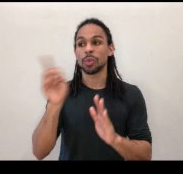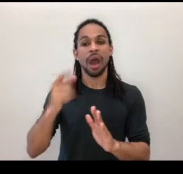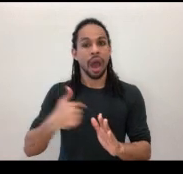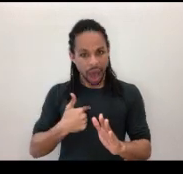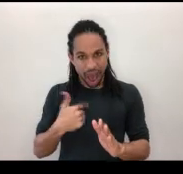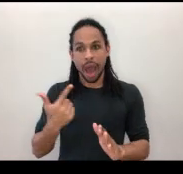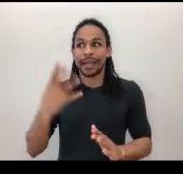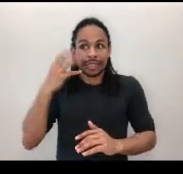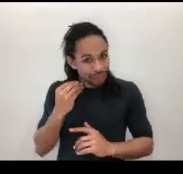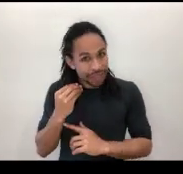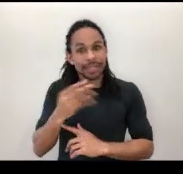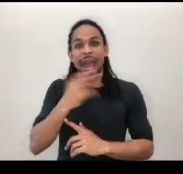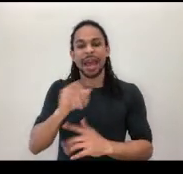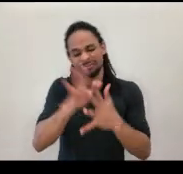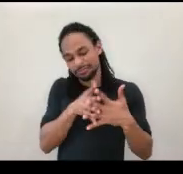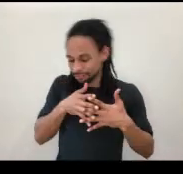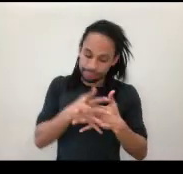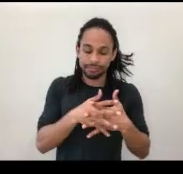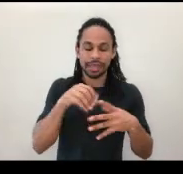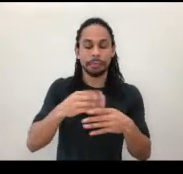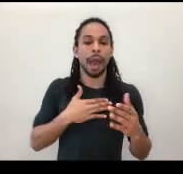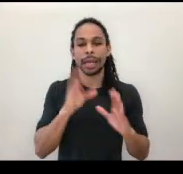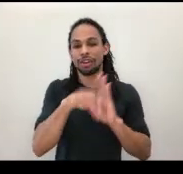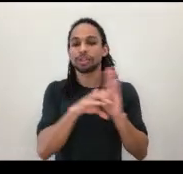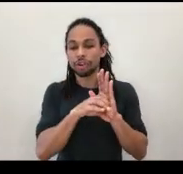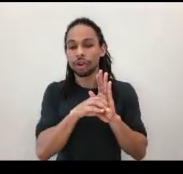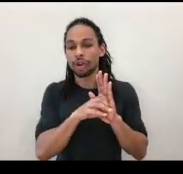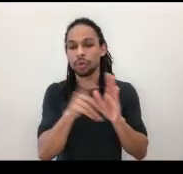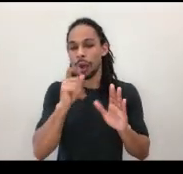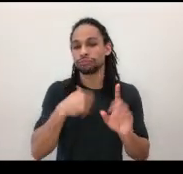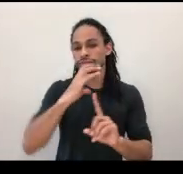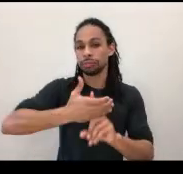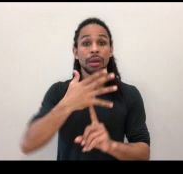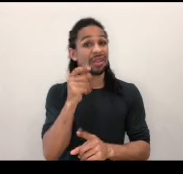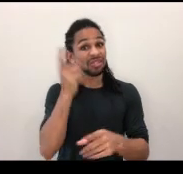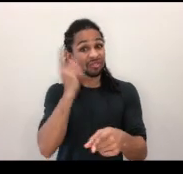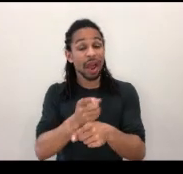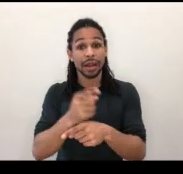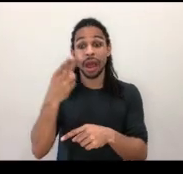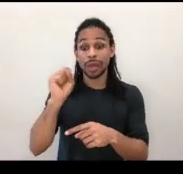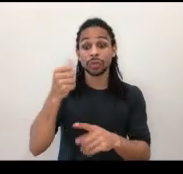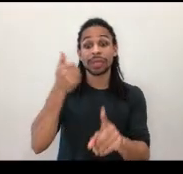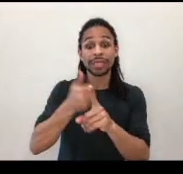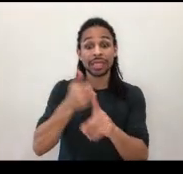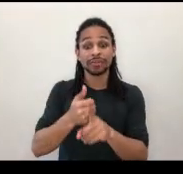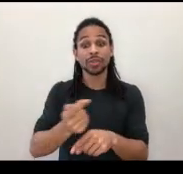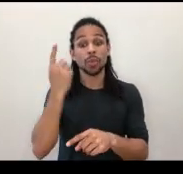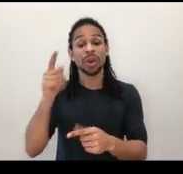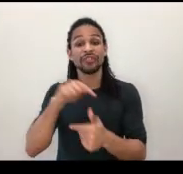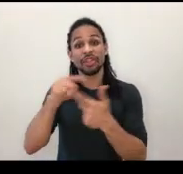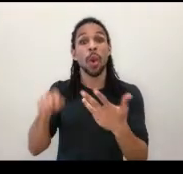went through and infuse that into my character. And you're right, it's high school is one of those.